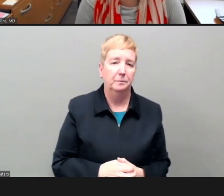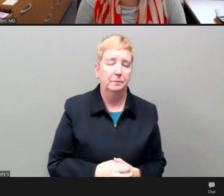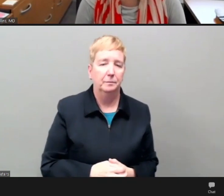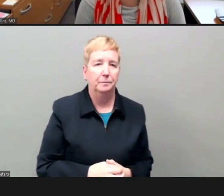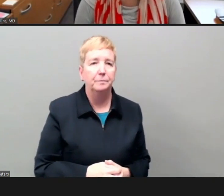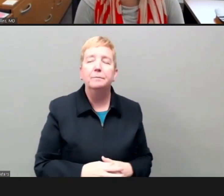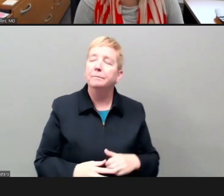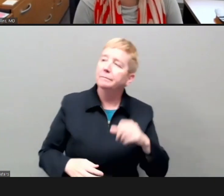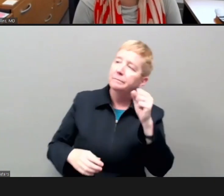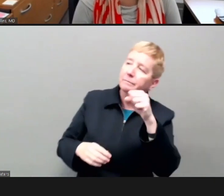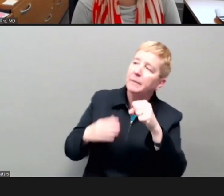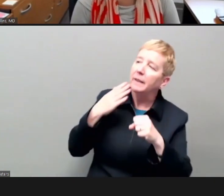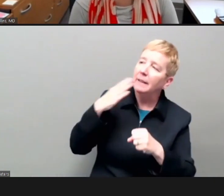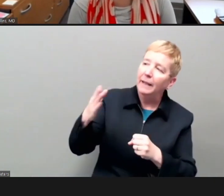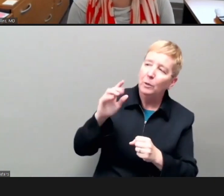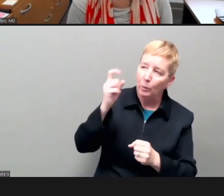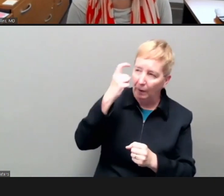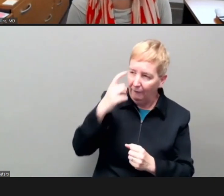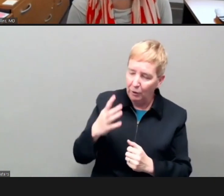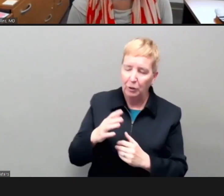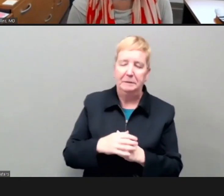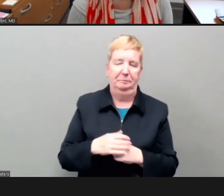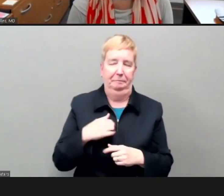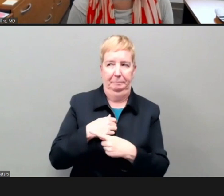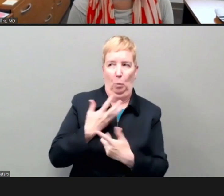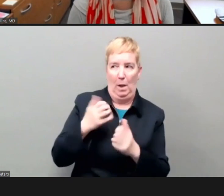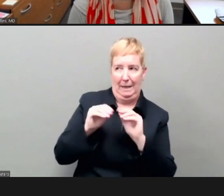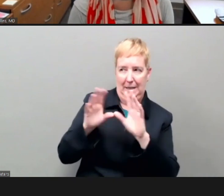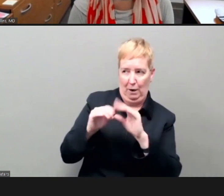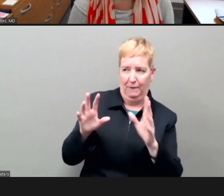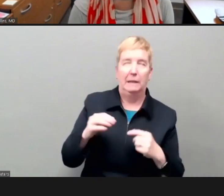Yeah, thank you, Governor. And just a couple clarifications. I got one more